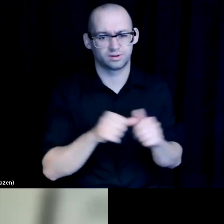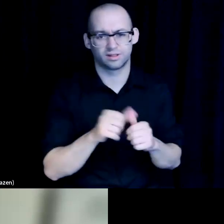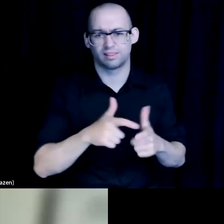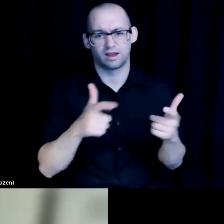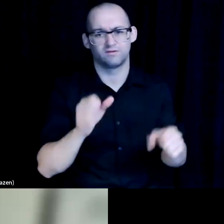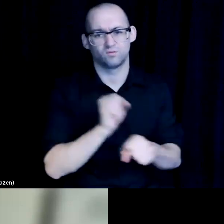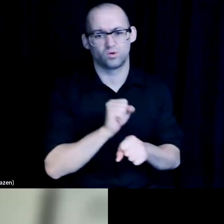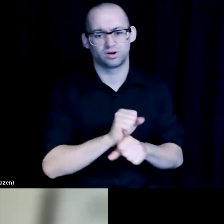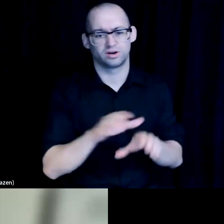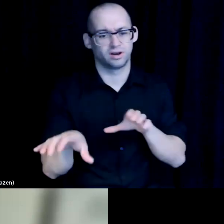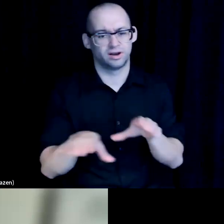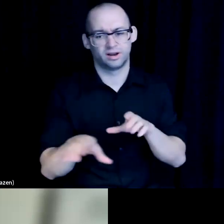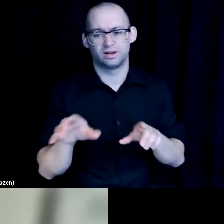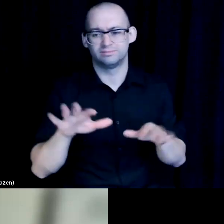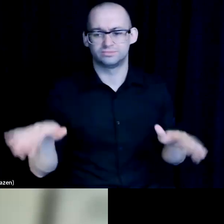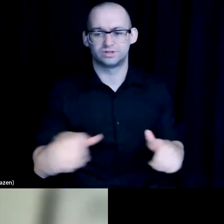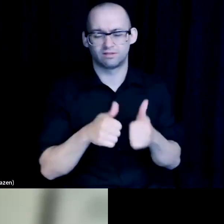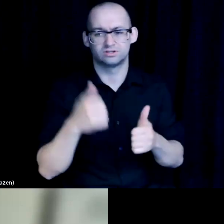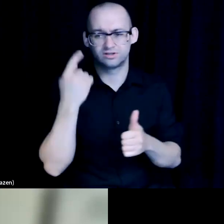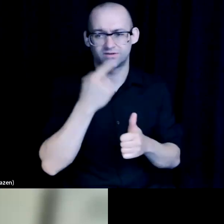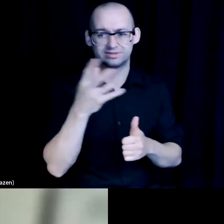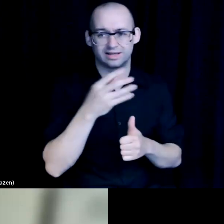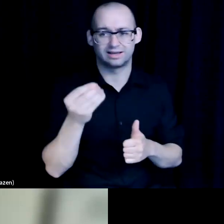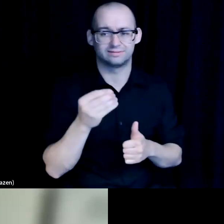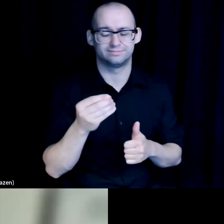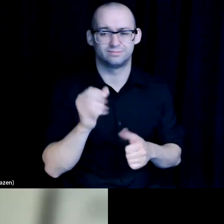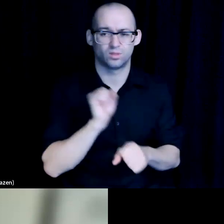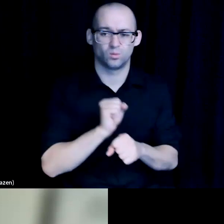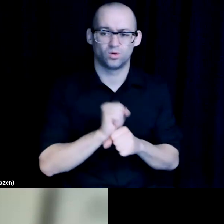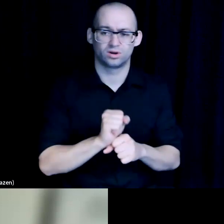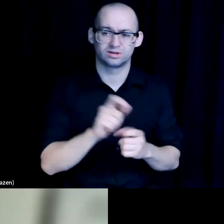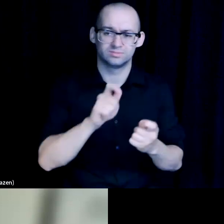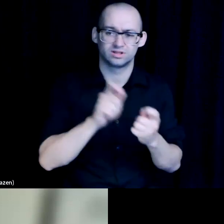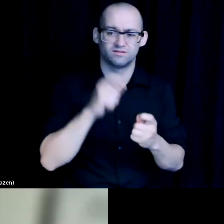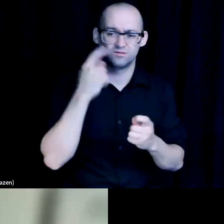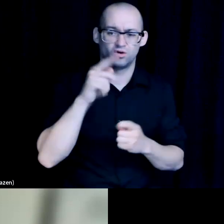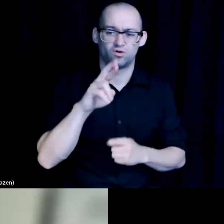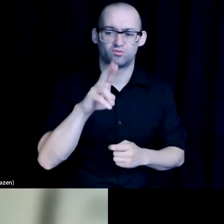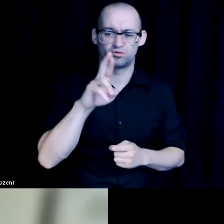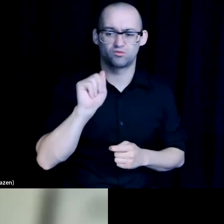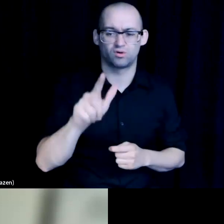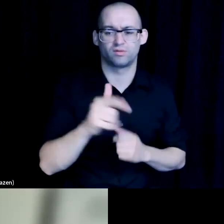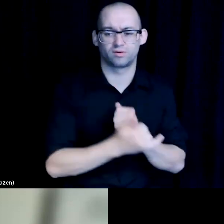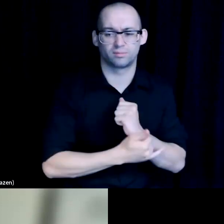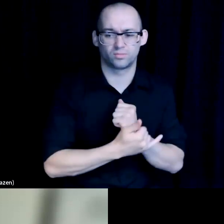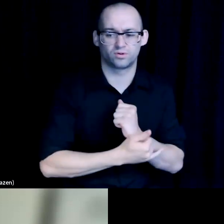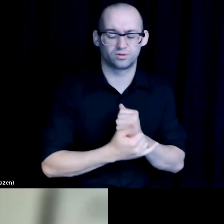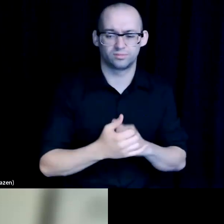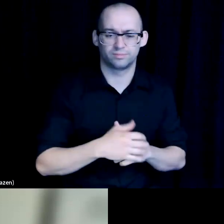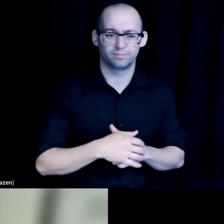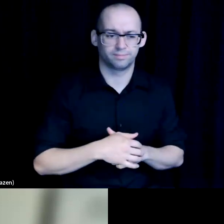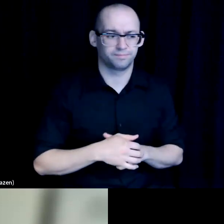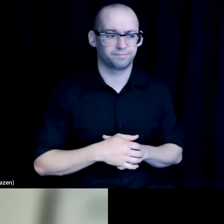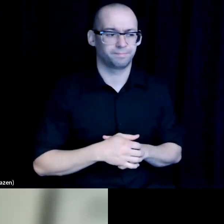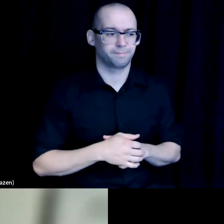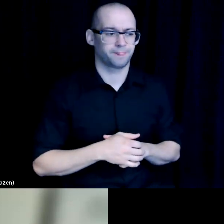that you face, but also the work that is catered to the rural community. So we would love to hear from you, Tina.